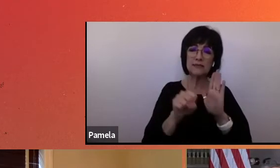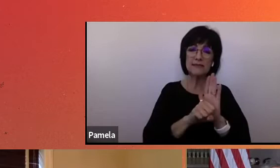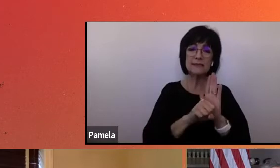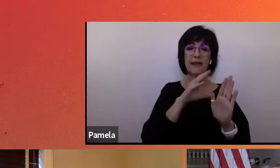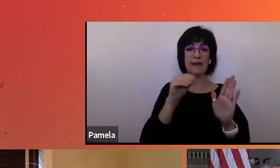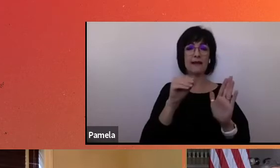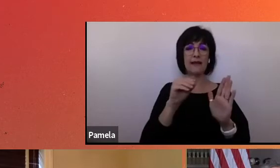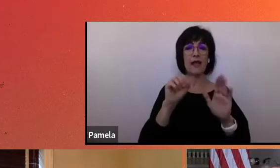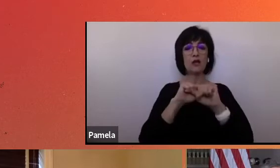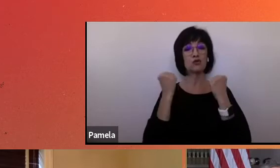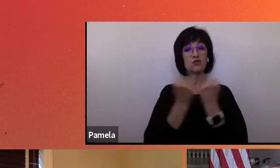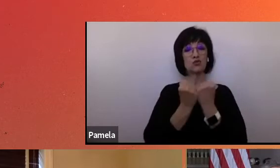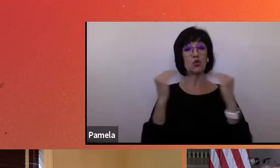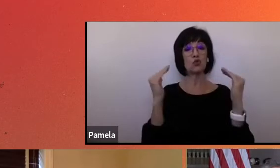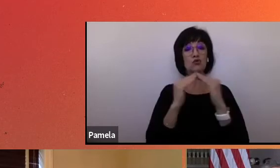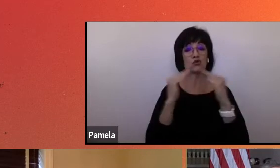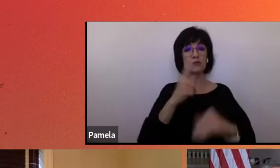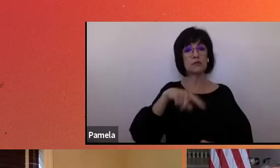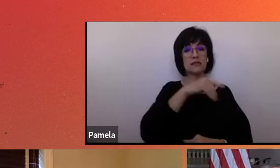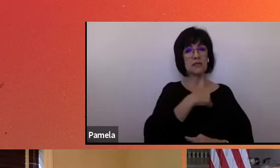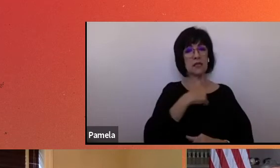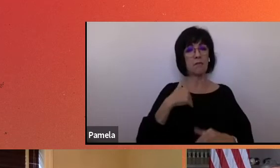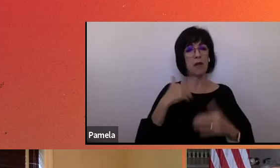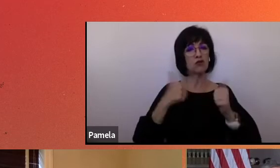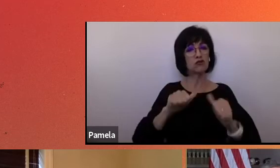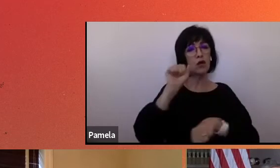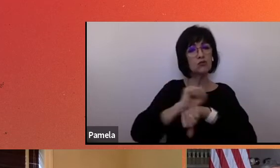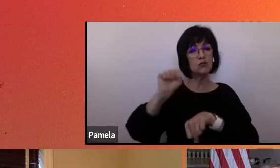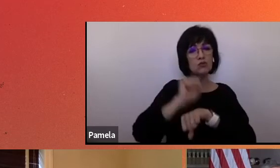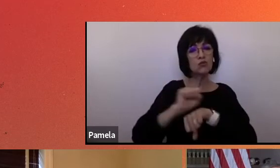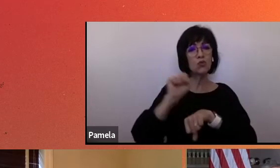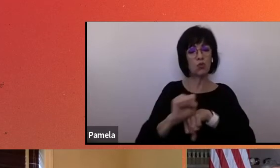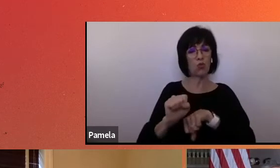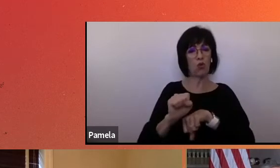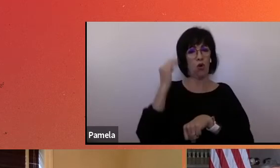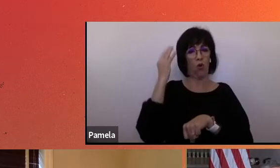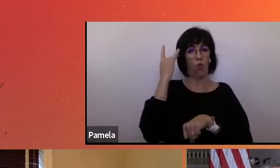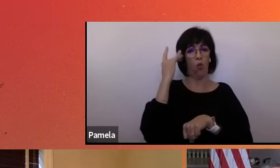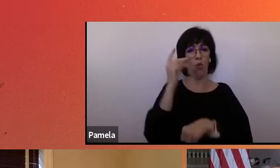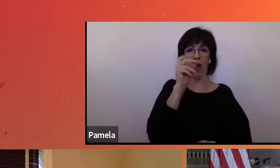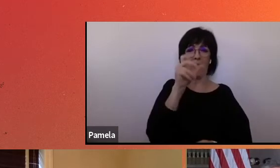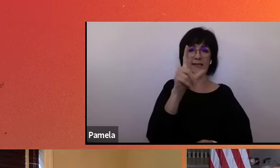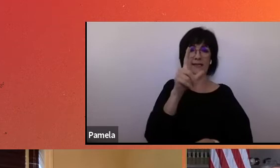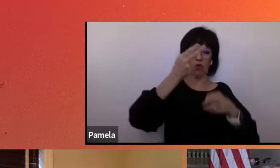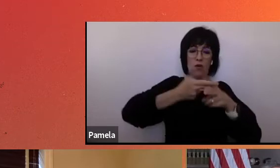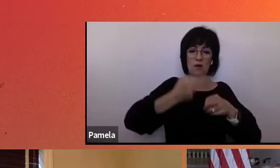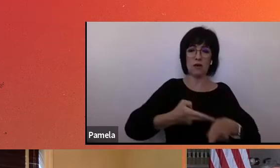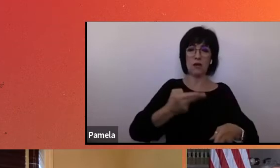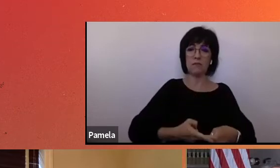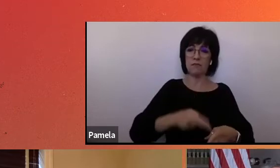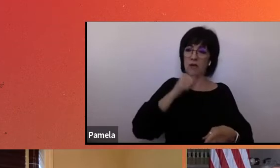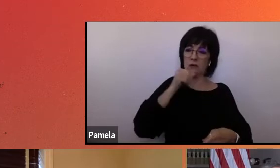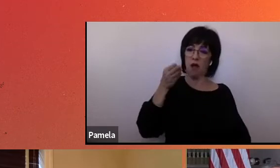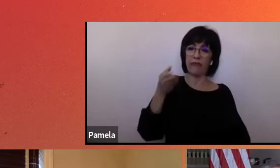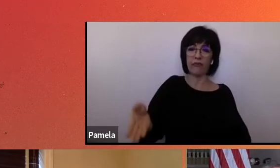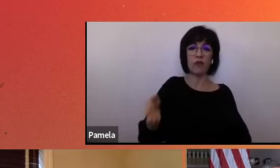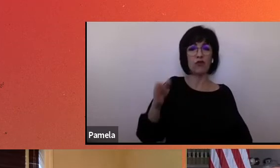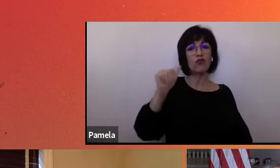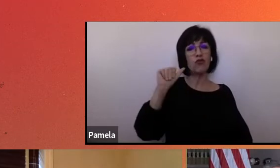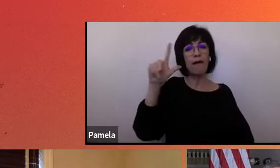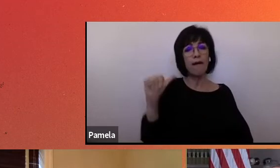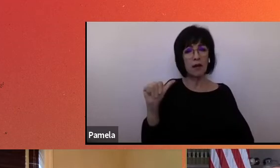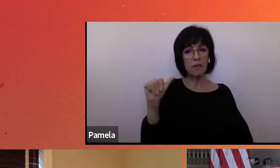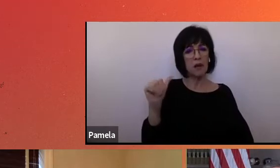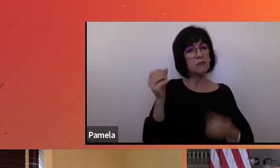Social Justice Remembrance Coalition are working to address. So it had many implications for things that still